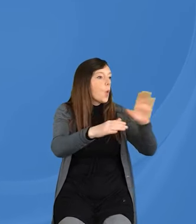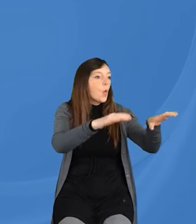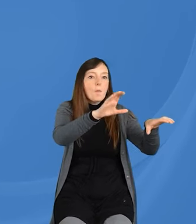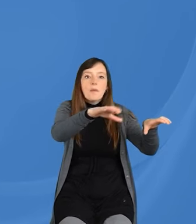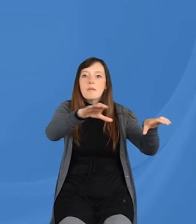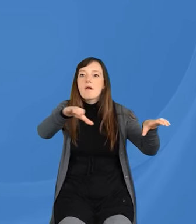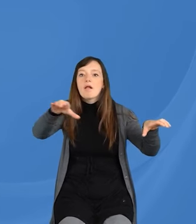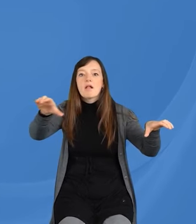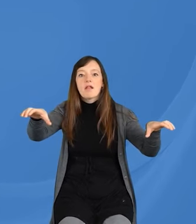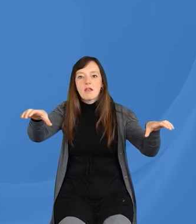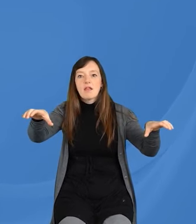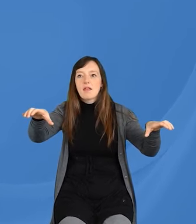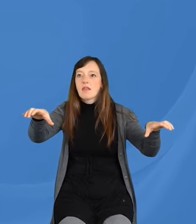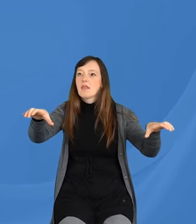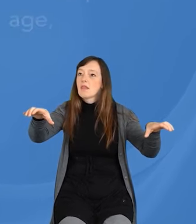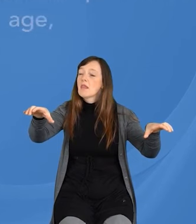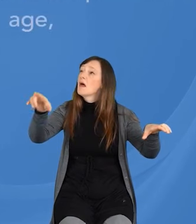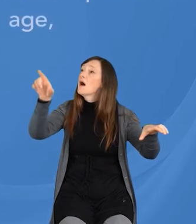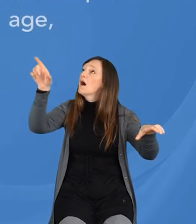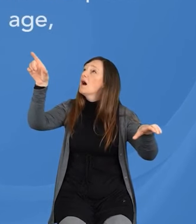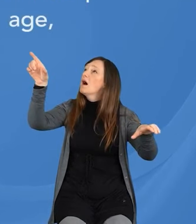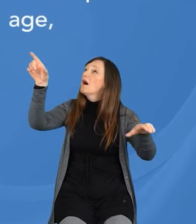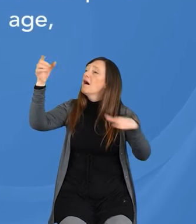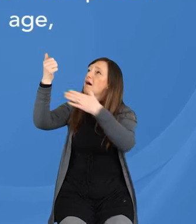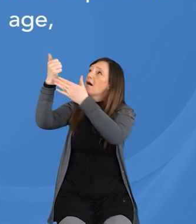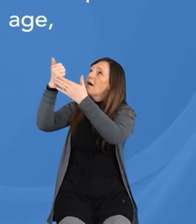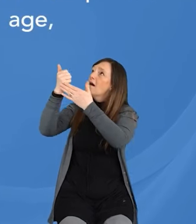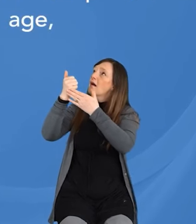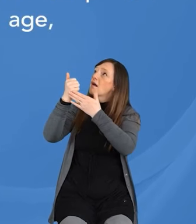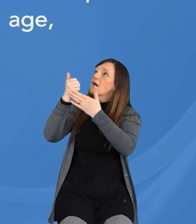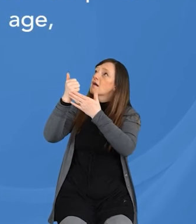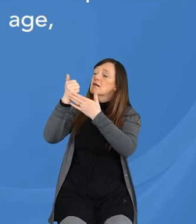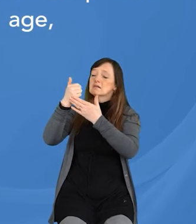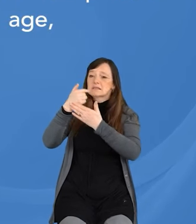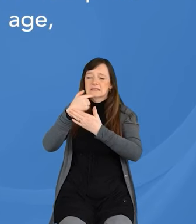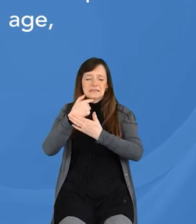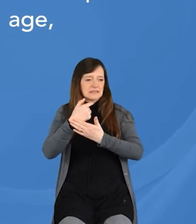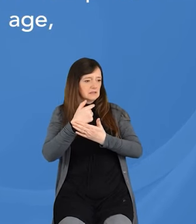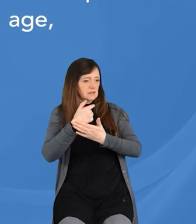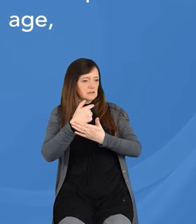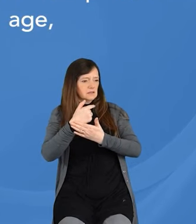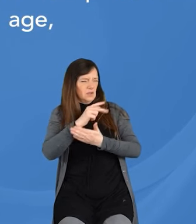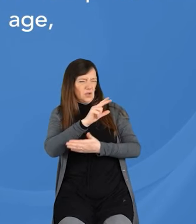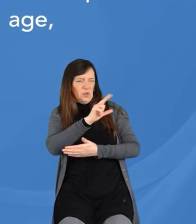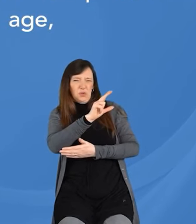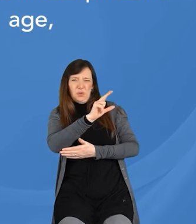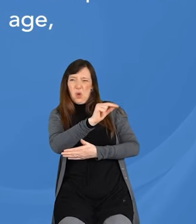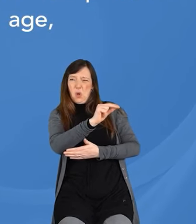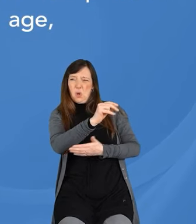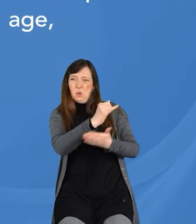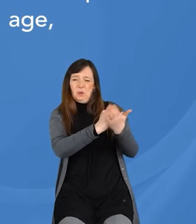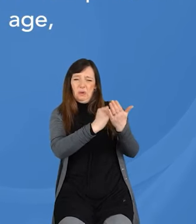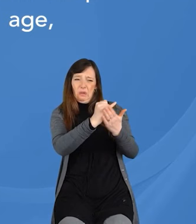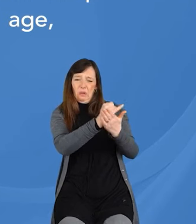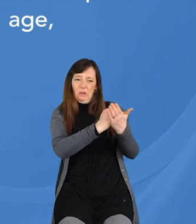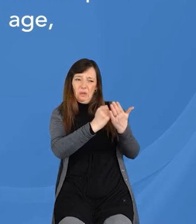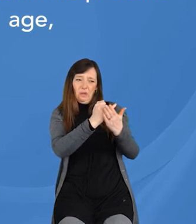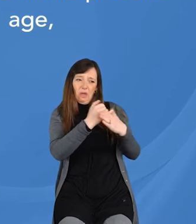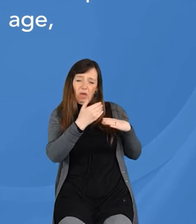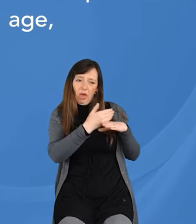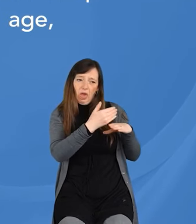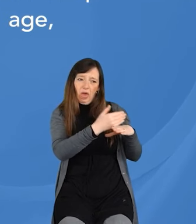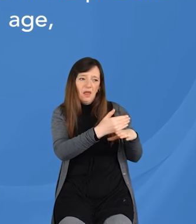to all people. It teaches us to say no to